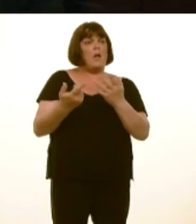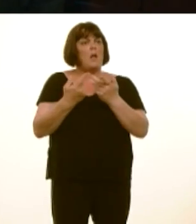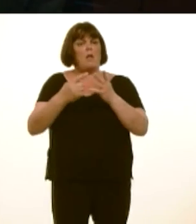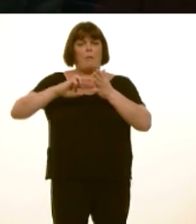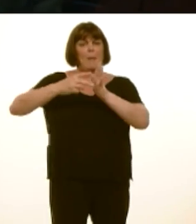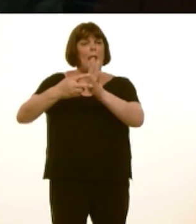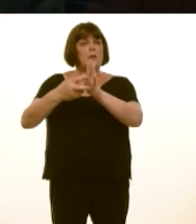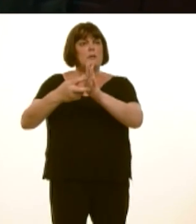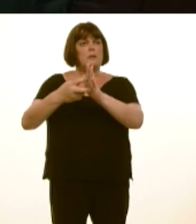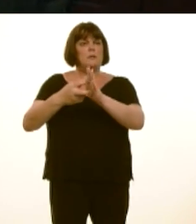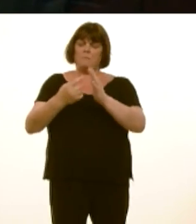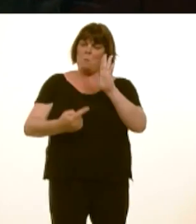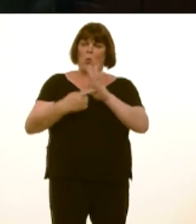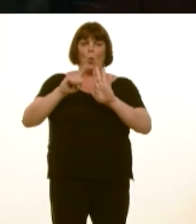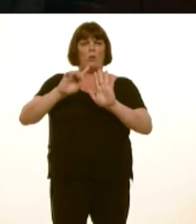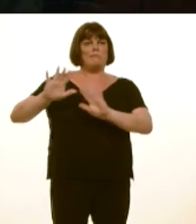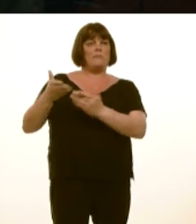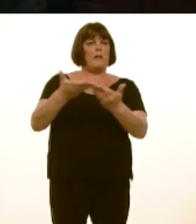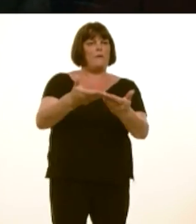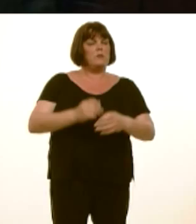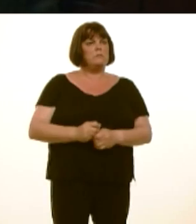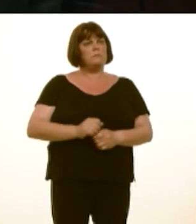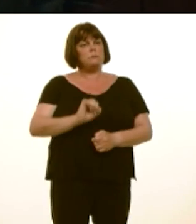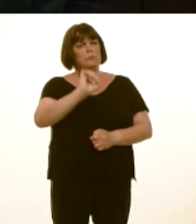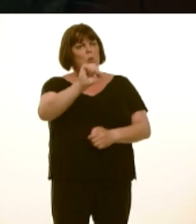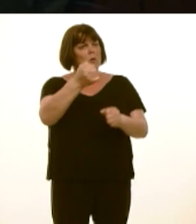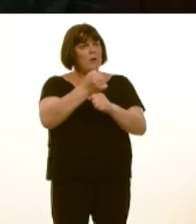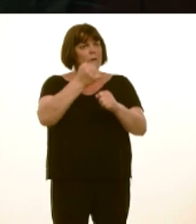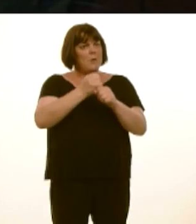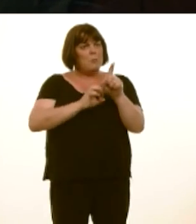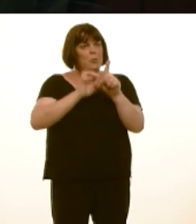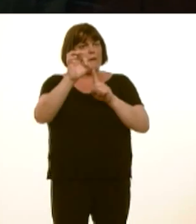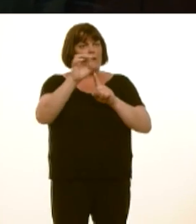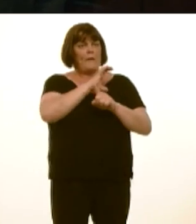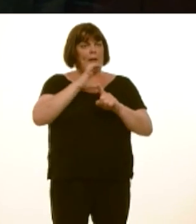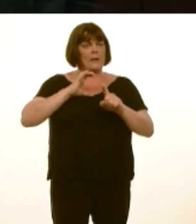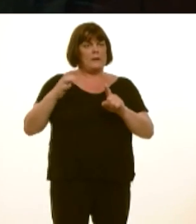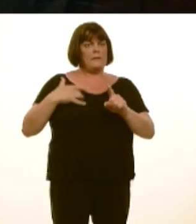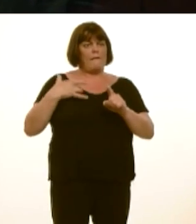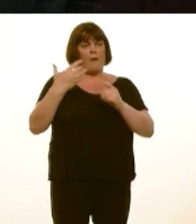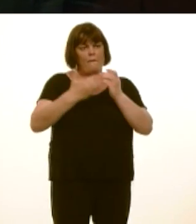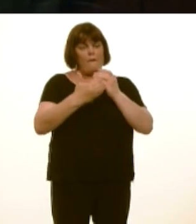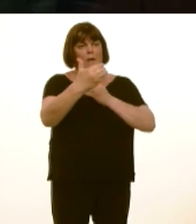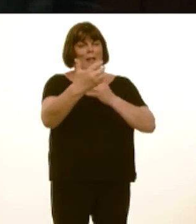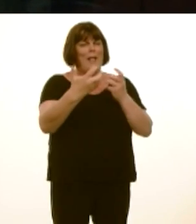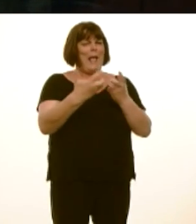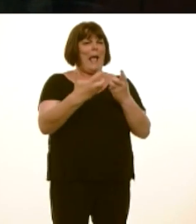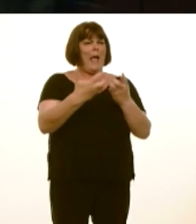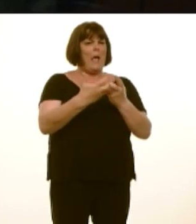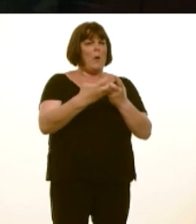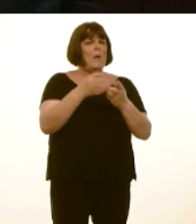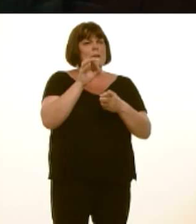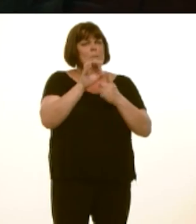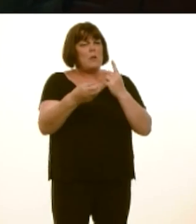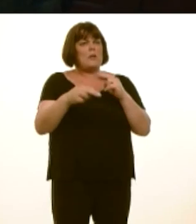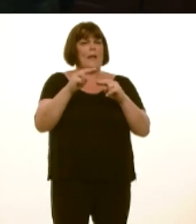is delivery. How will your government improve cancer survival rates if the practice of downgrading urgent